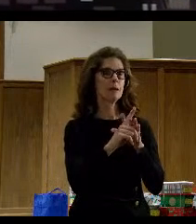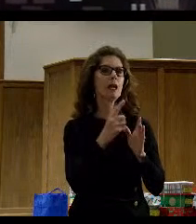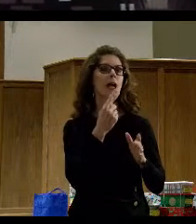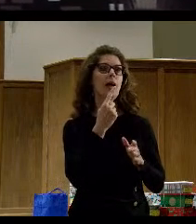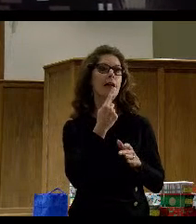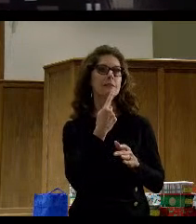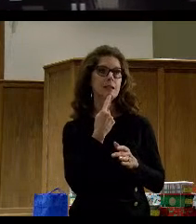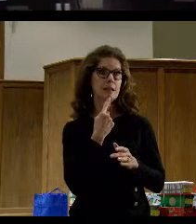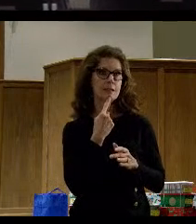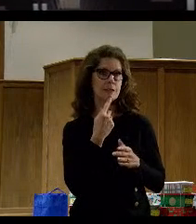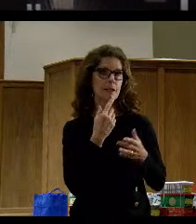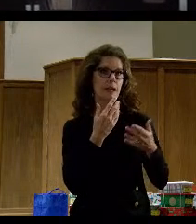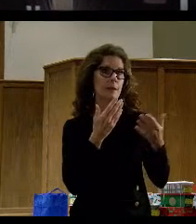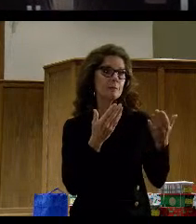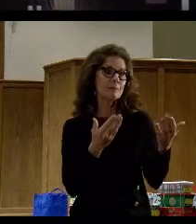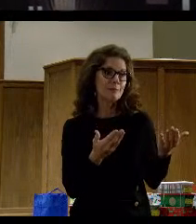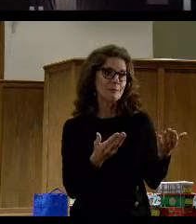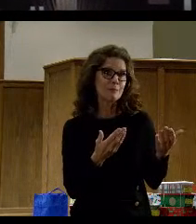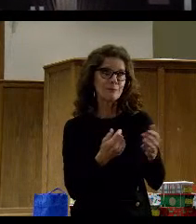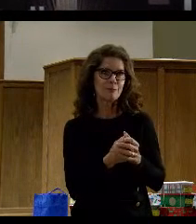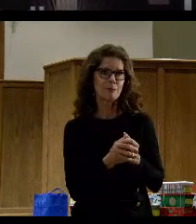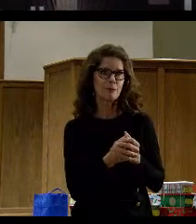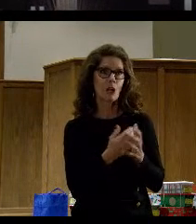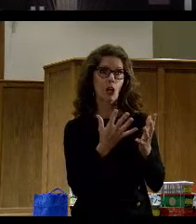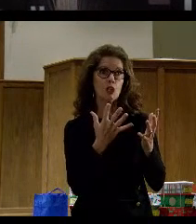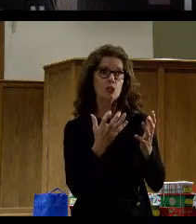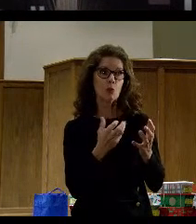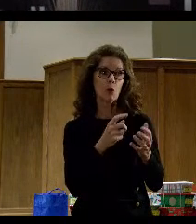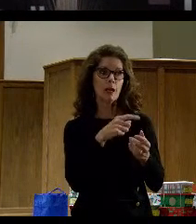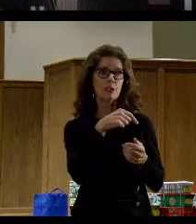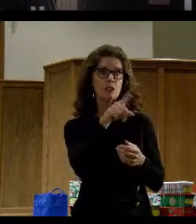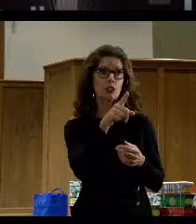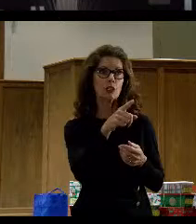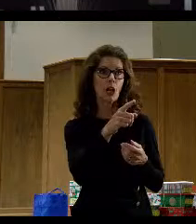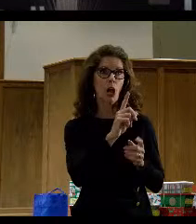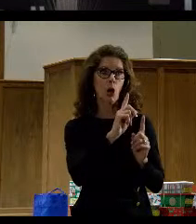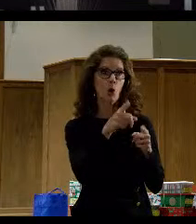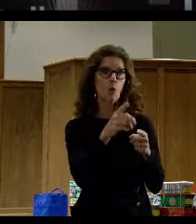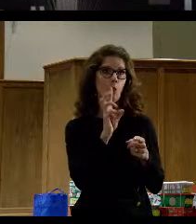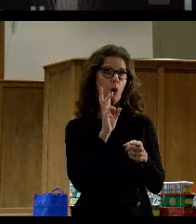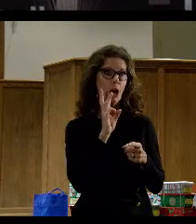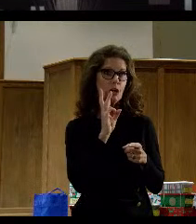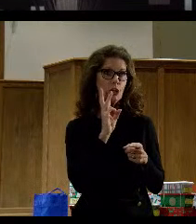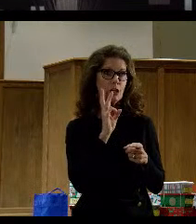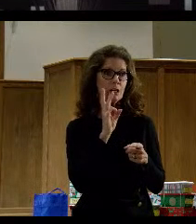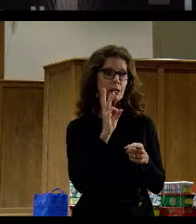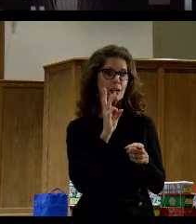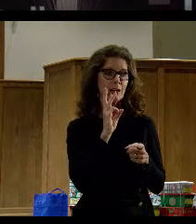says, would you like a to-go water? What are they really meaning?